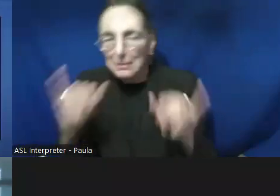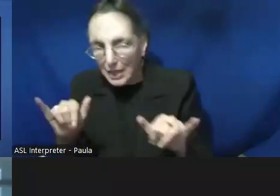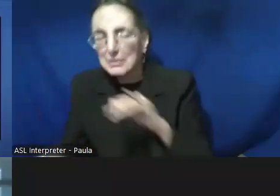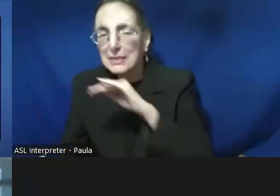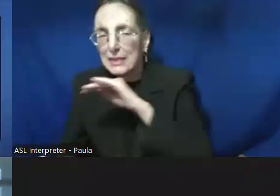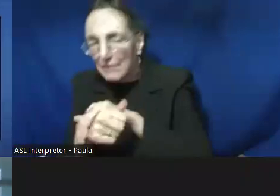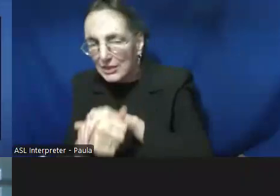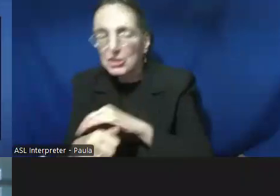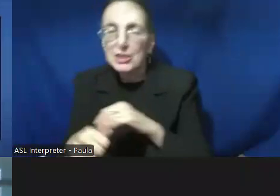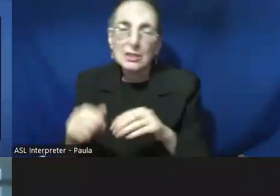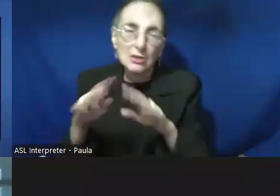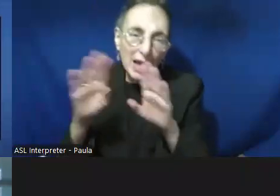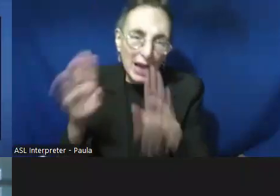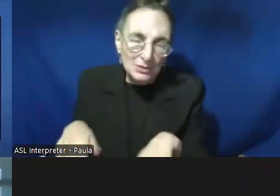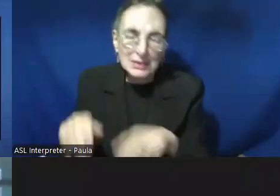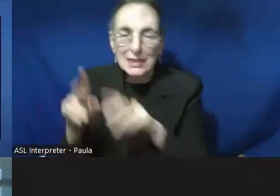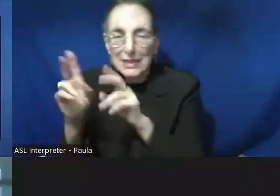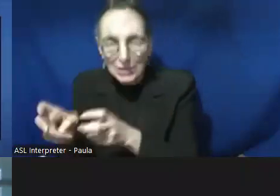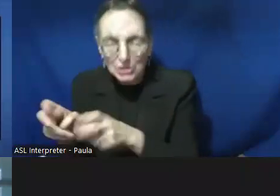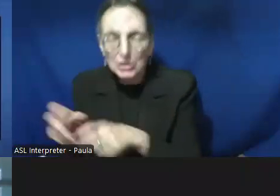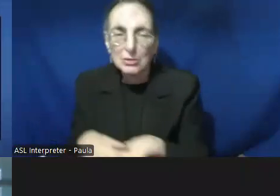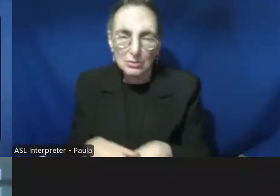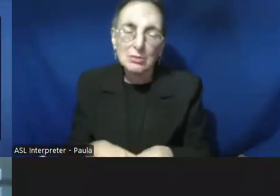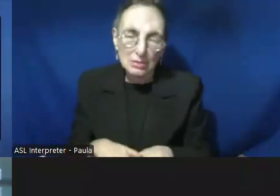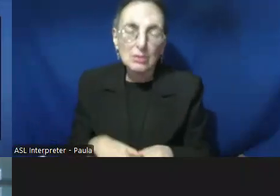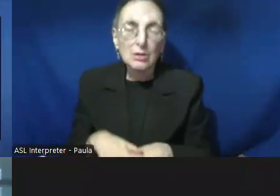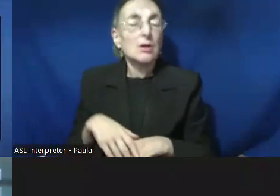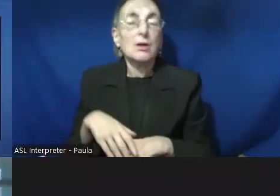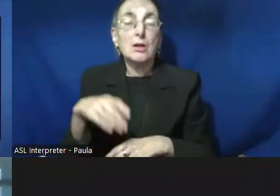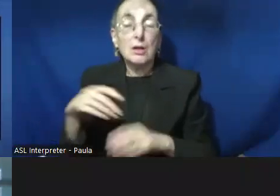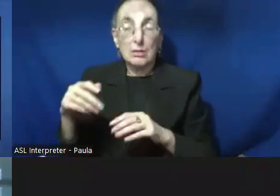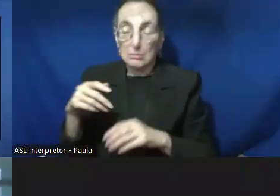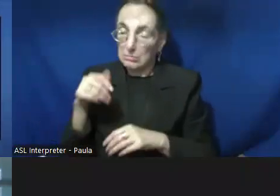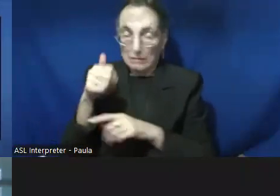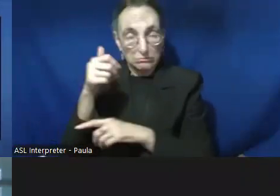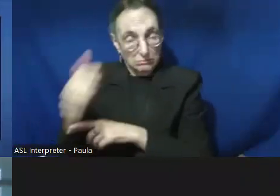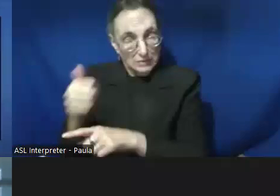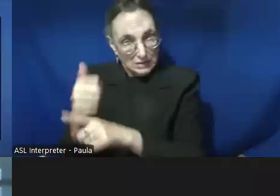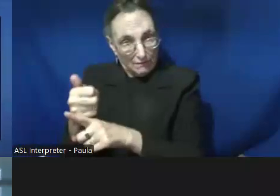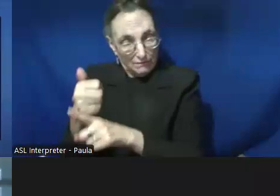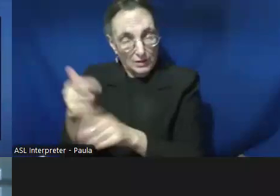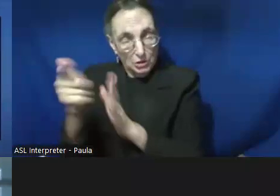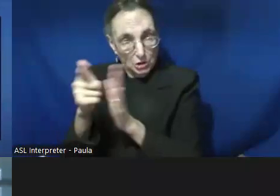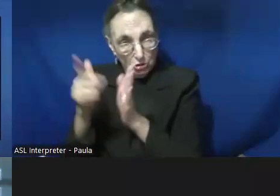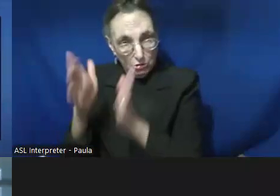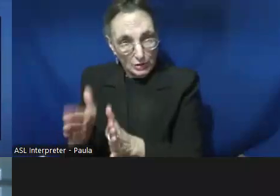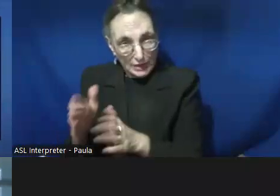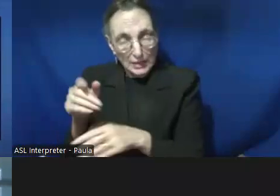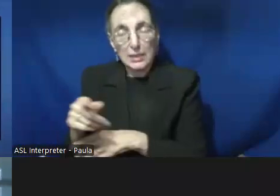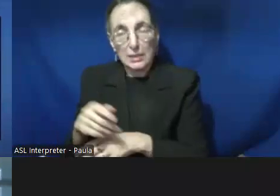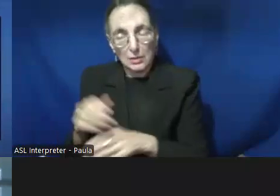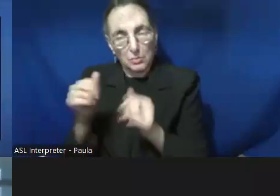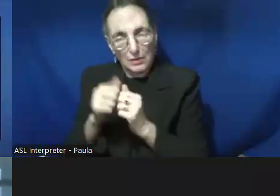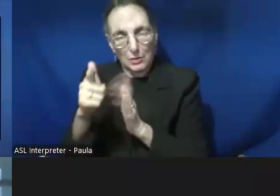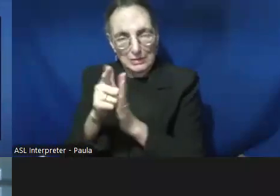housing issue that they may be facing. As an attorney approaching those, legally complex cases where